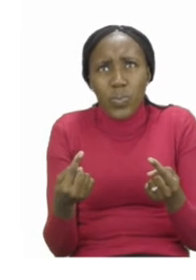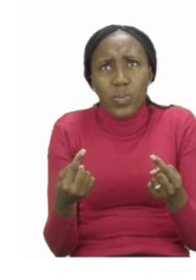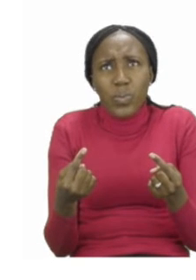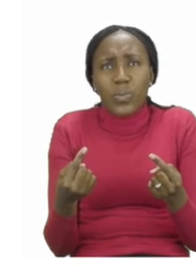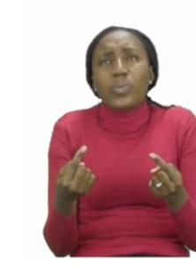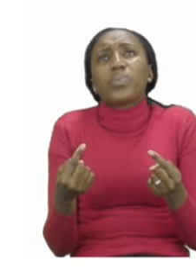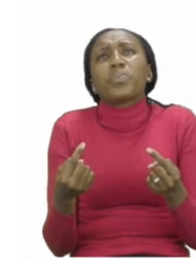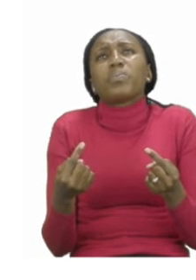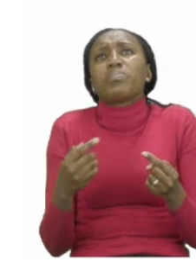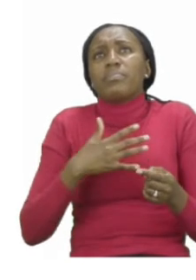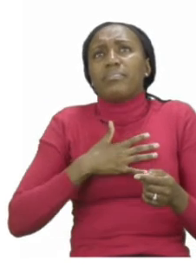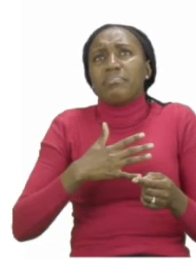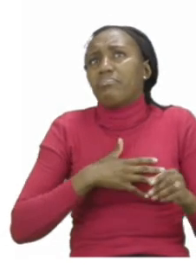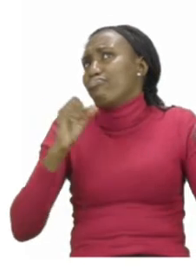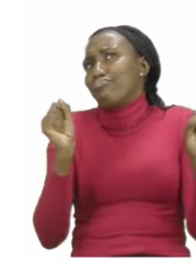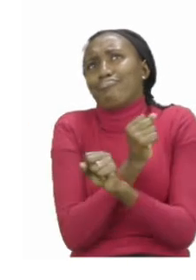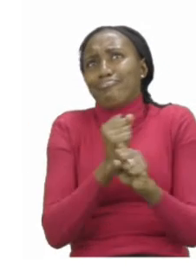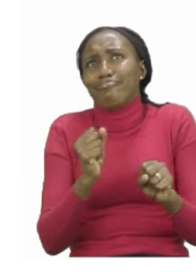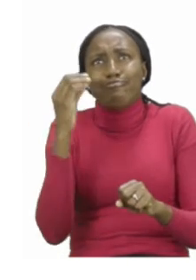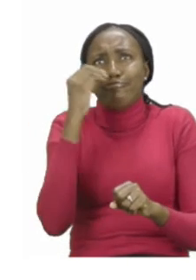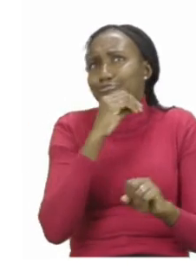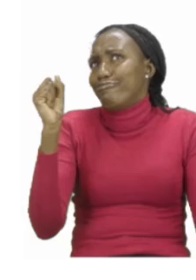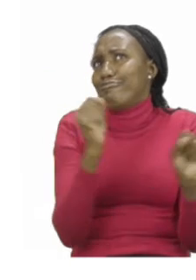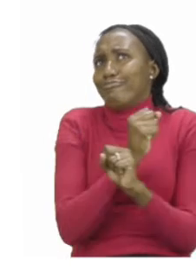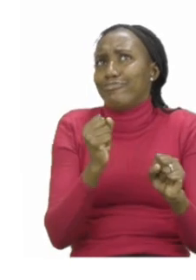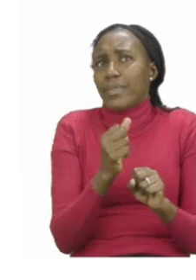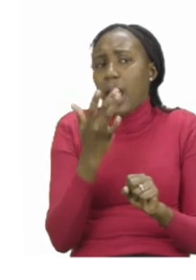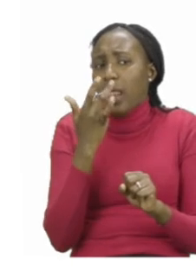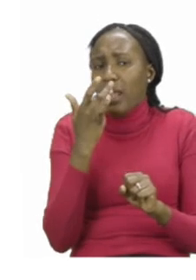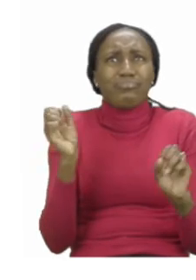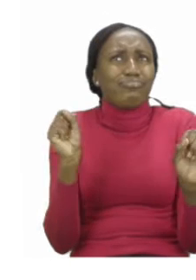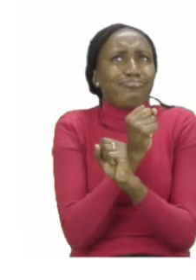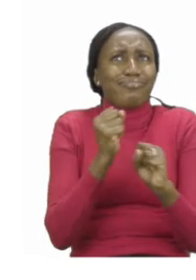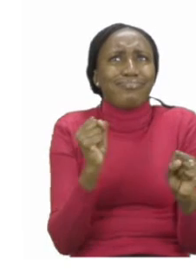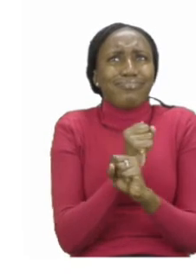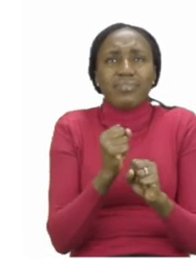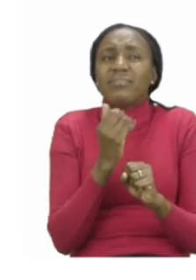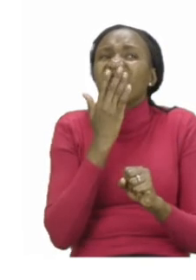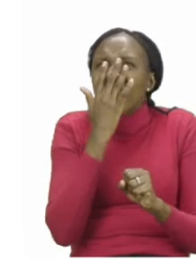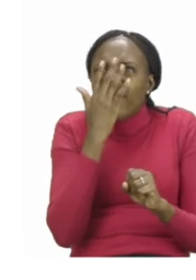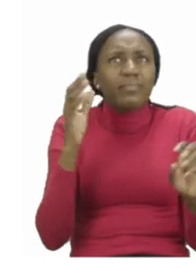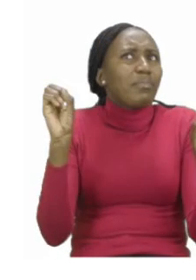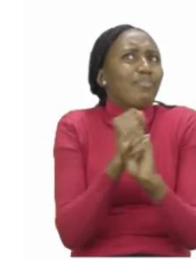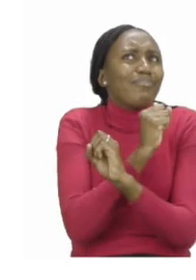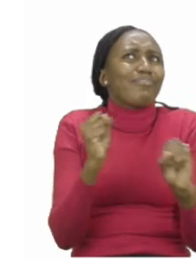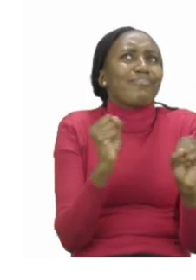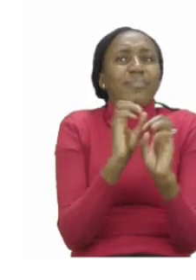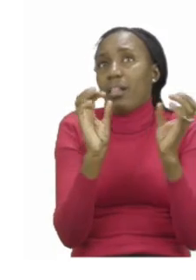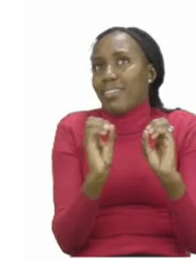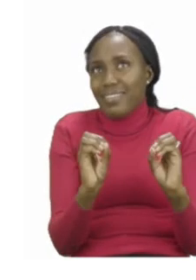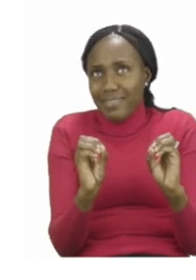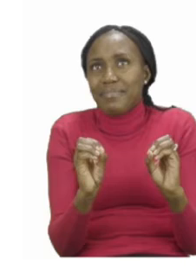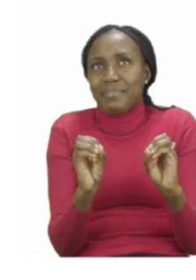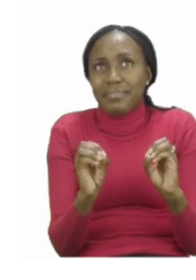cannot breathe or eat or taste or smell anything. Now, if we